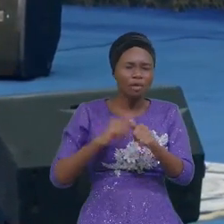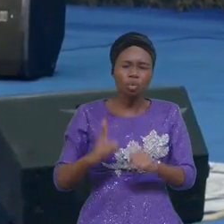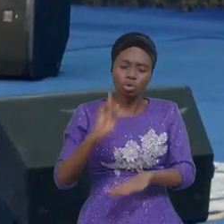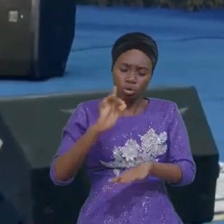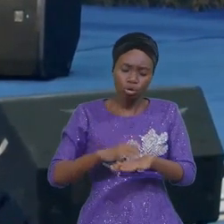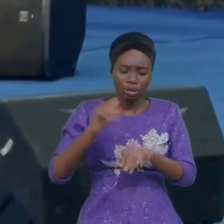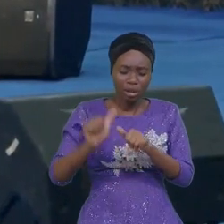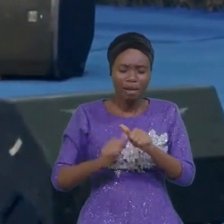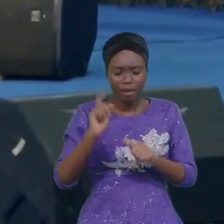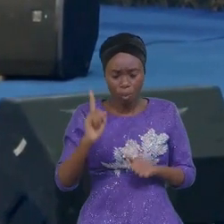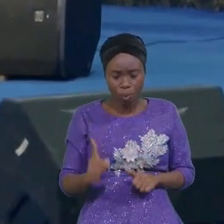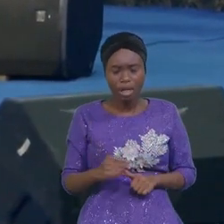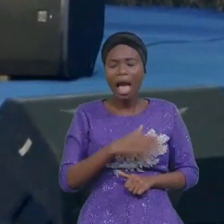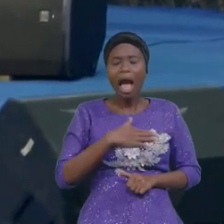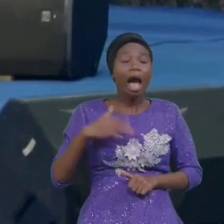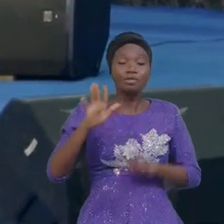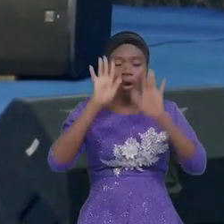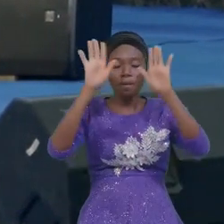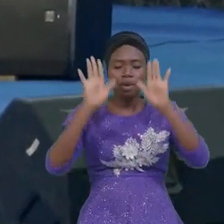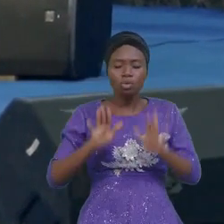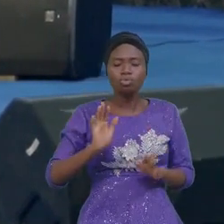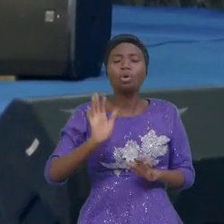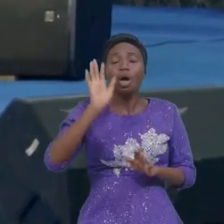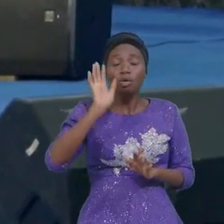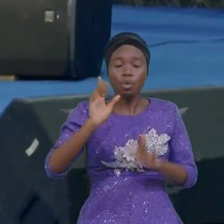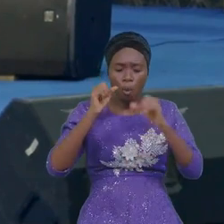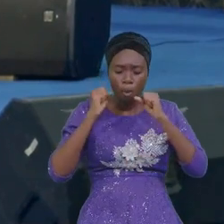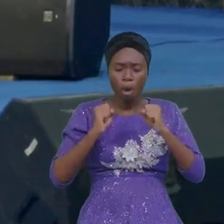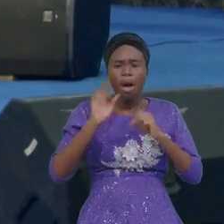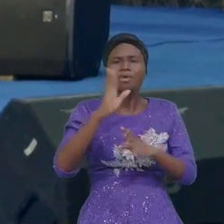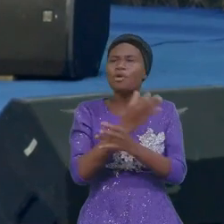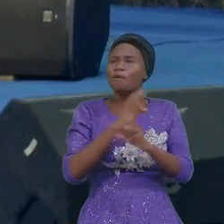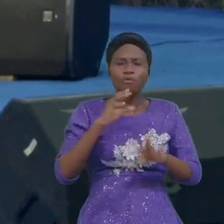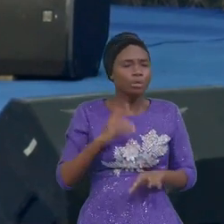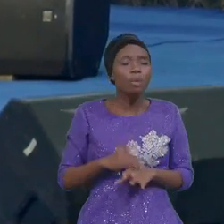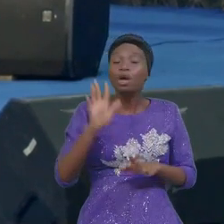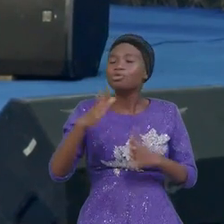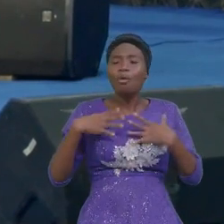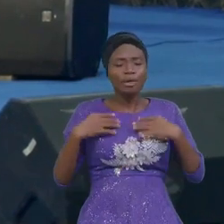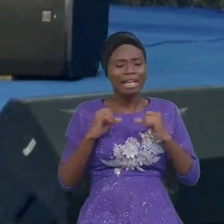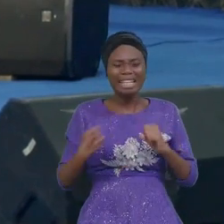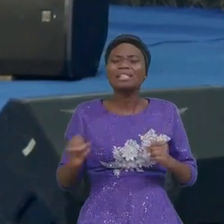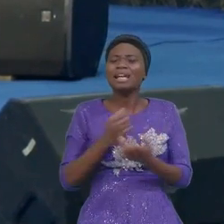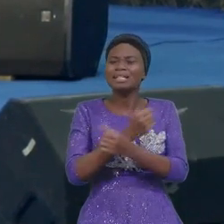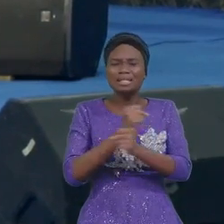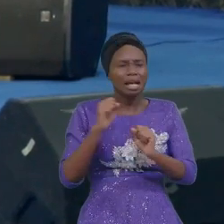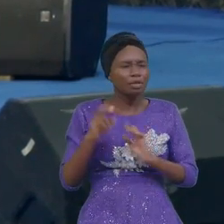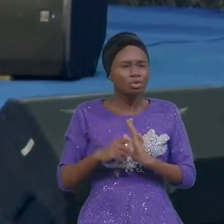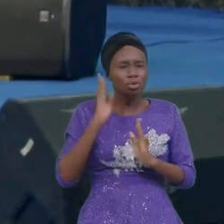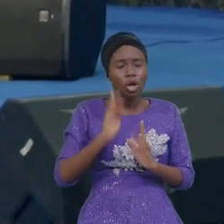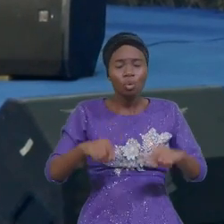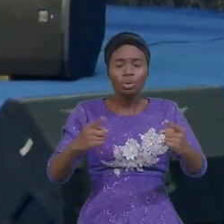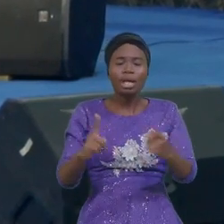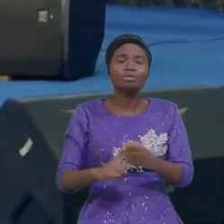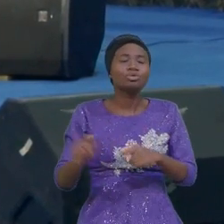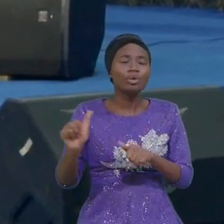everyone, and your miracle, your power, your freedom, your healing, your salvation will reach